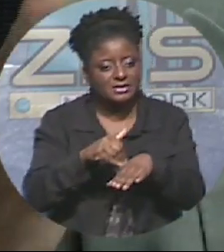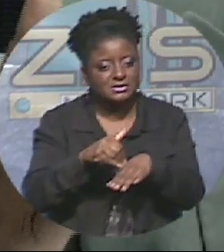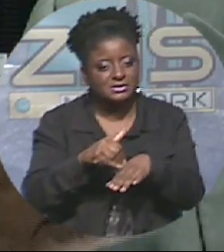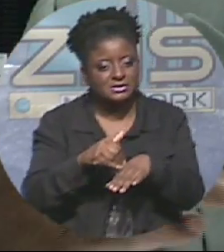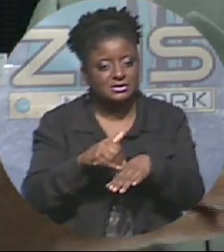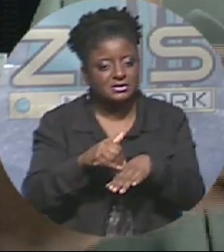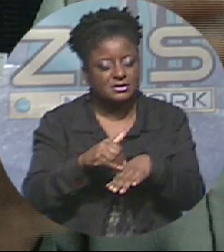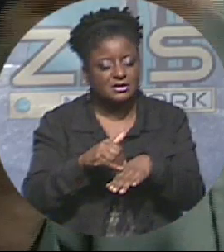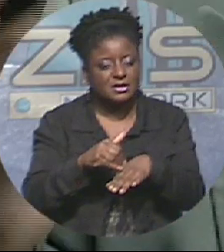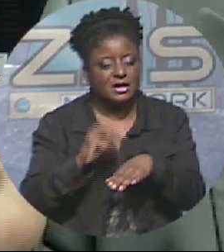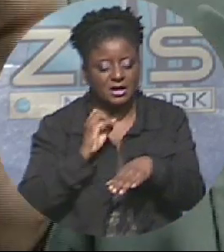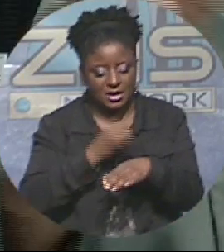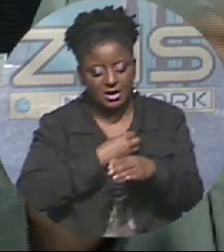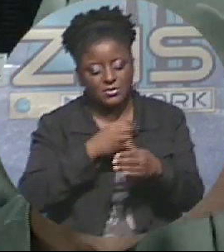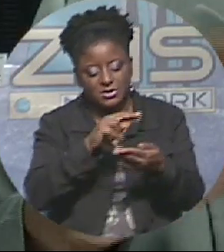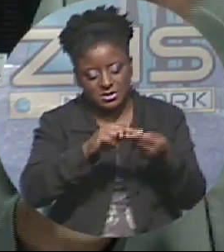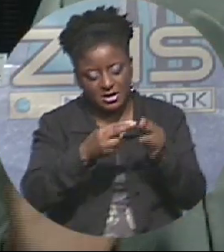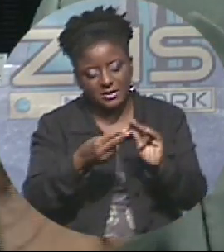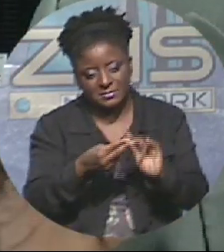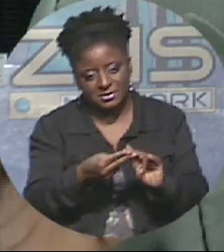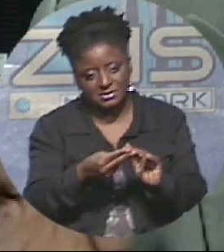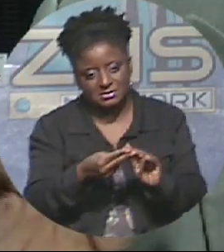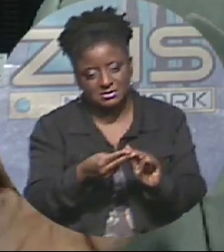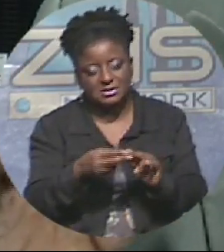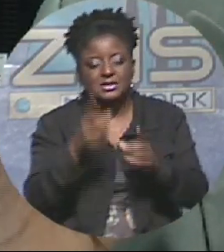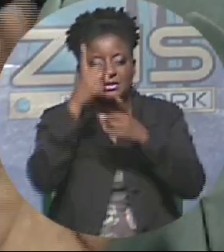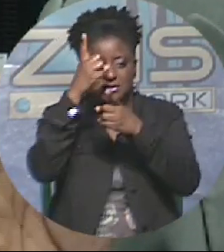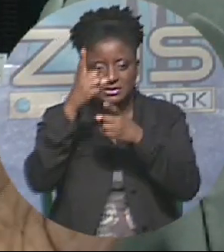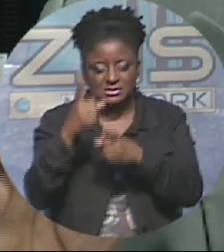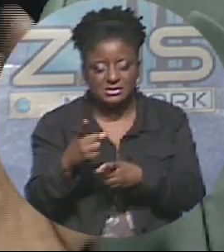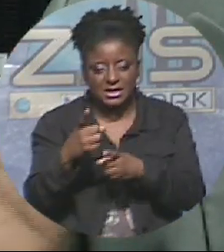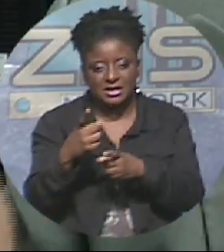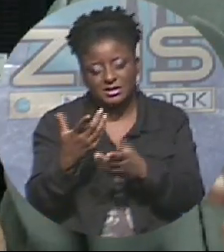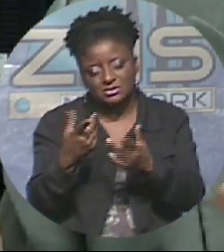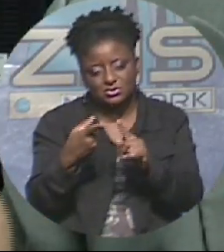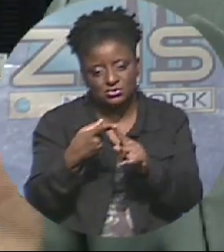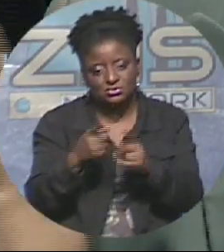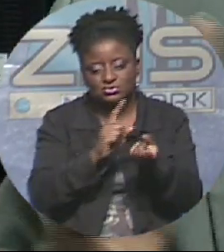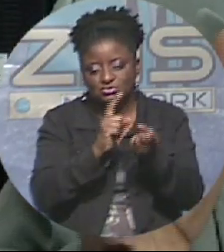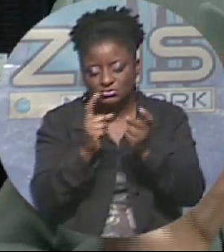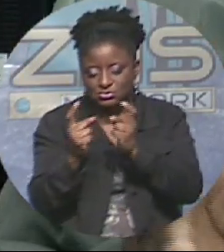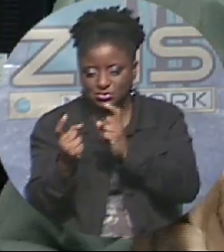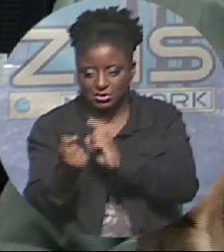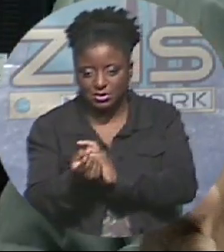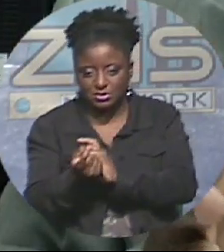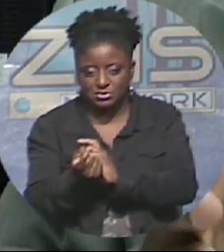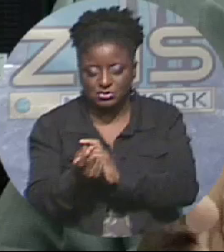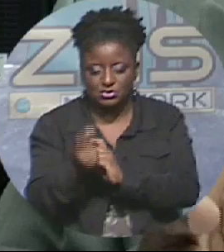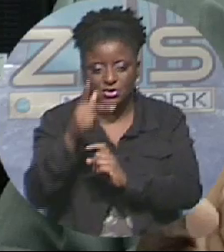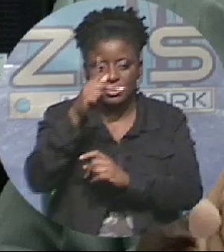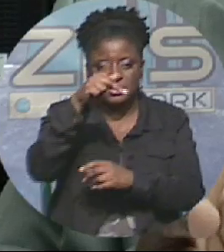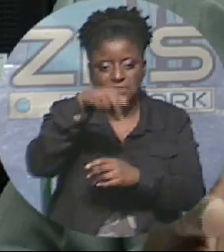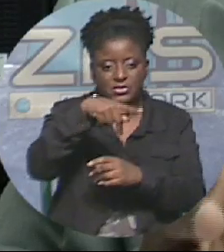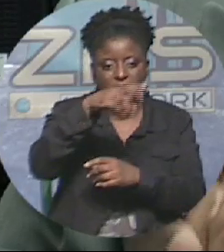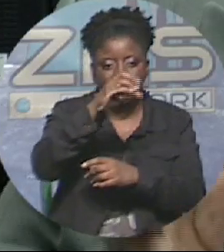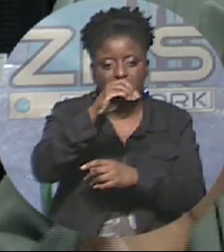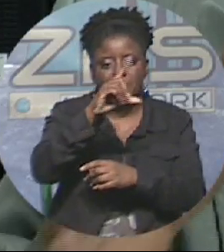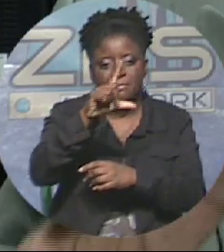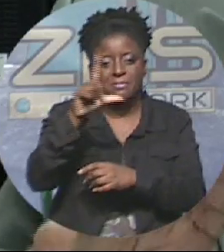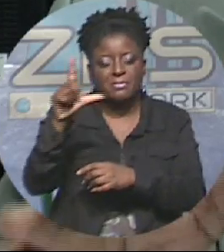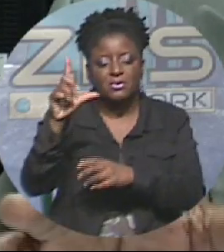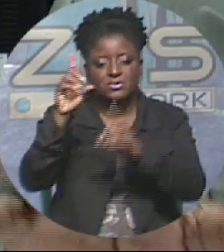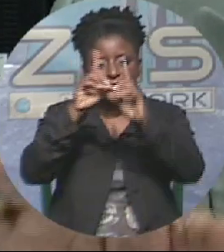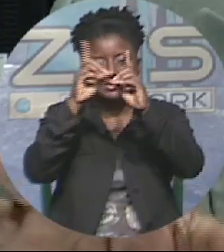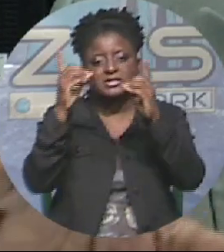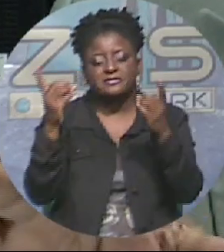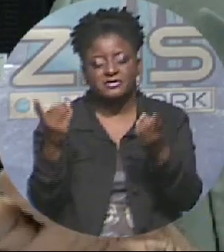but ask from that, decide to shift polling divisions to make sure there's an